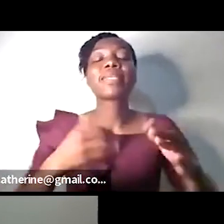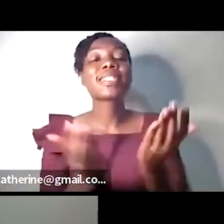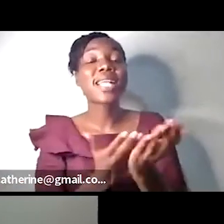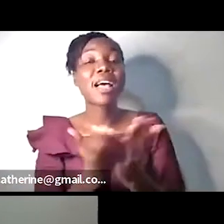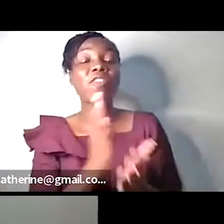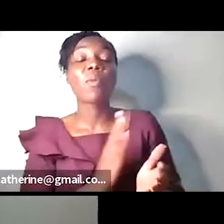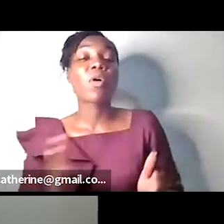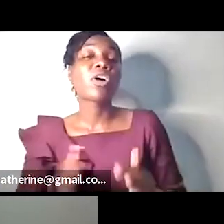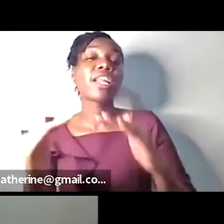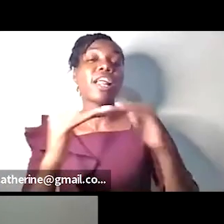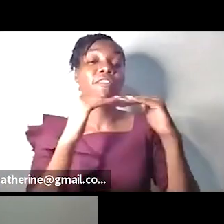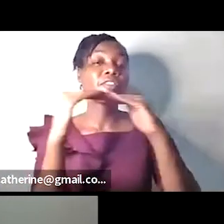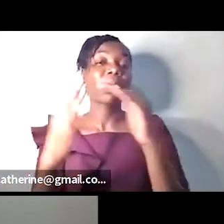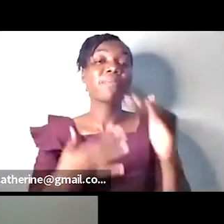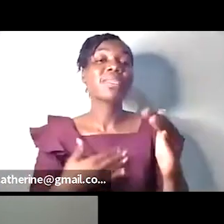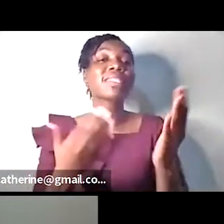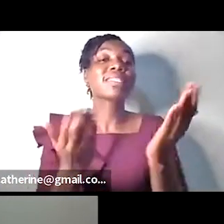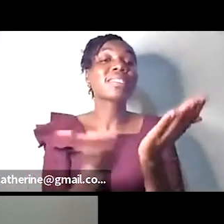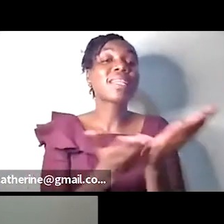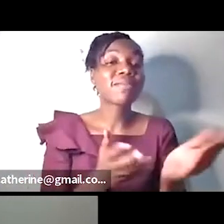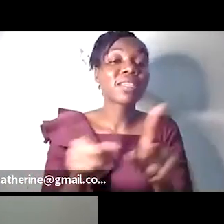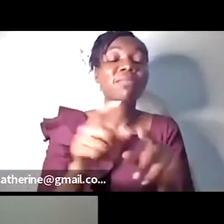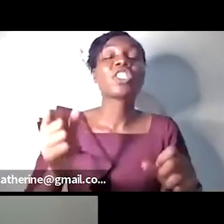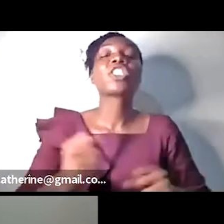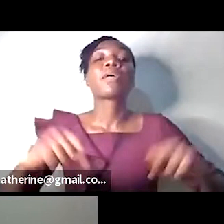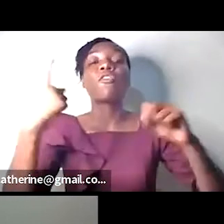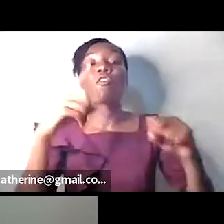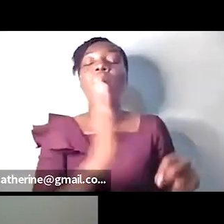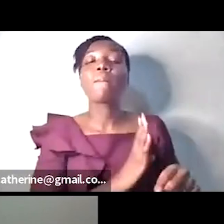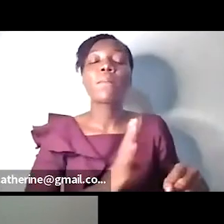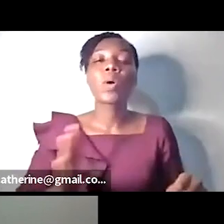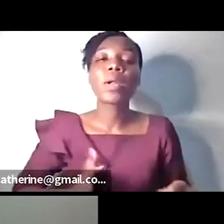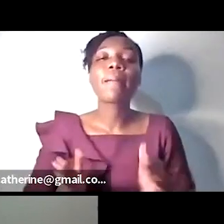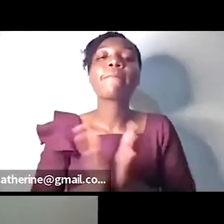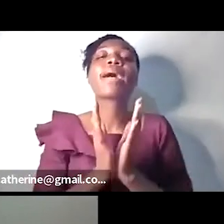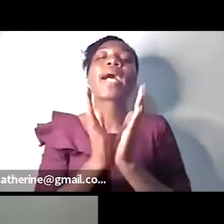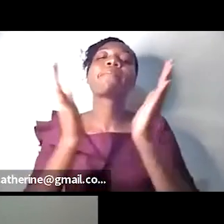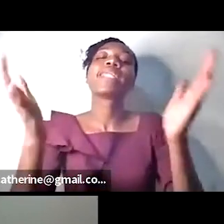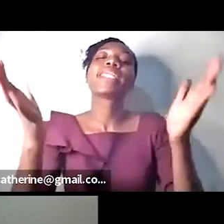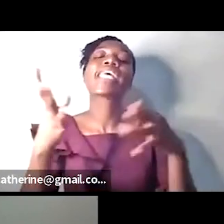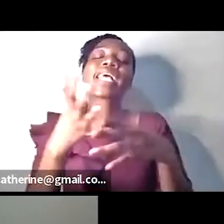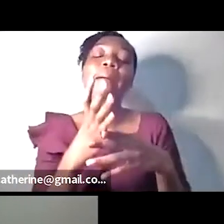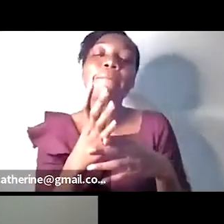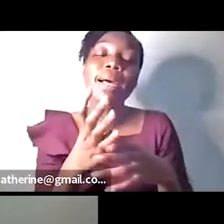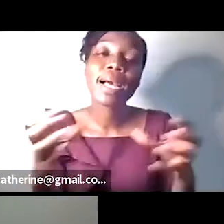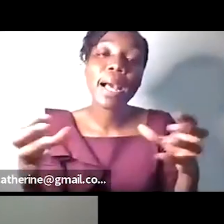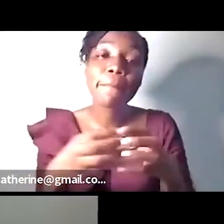even served as a chairman of the board in a public listed company and